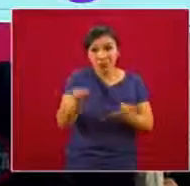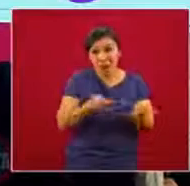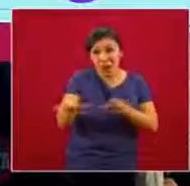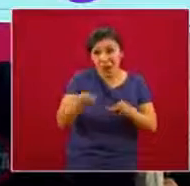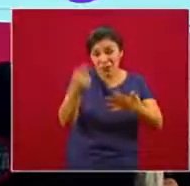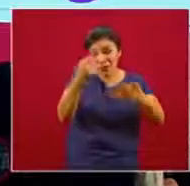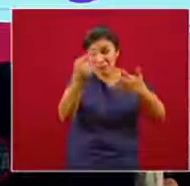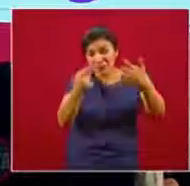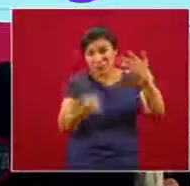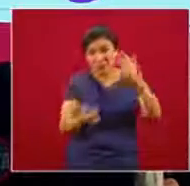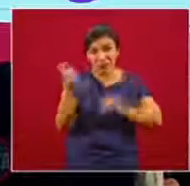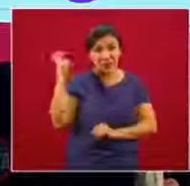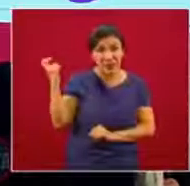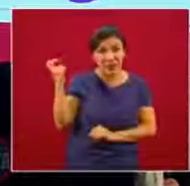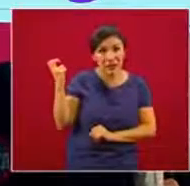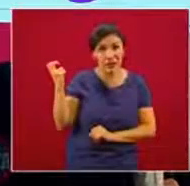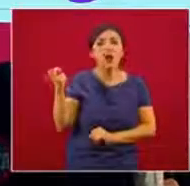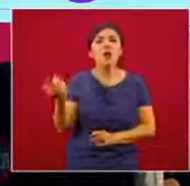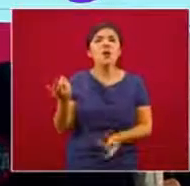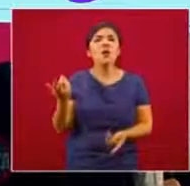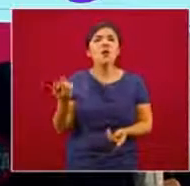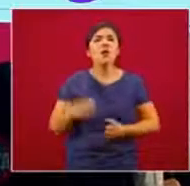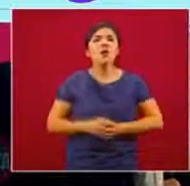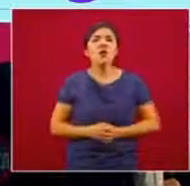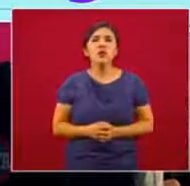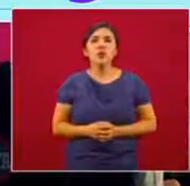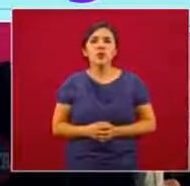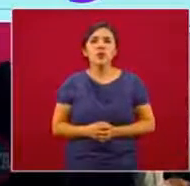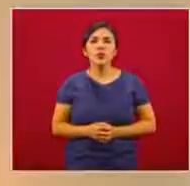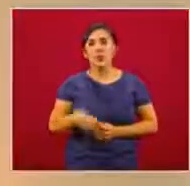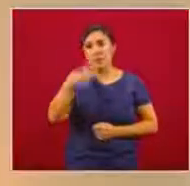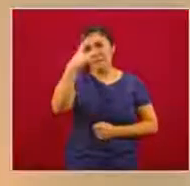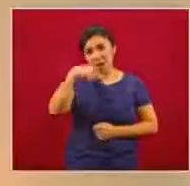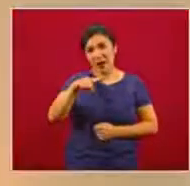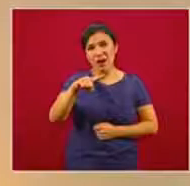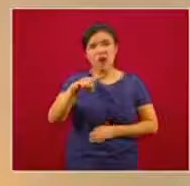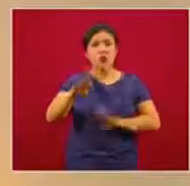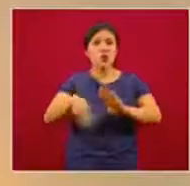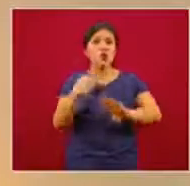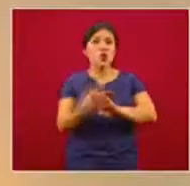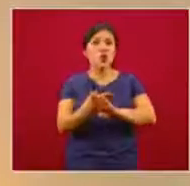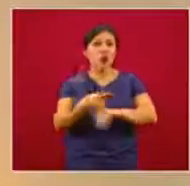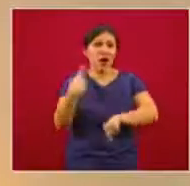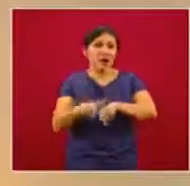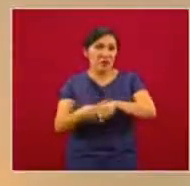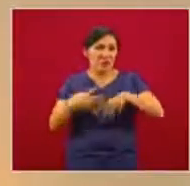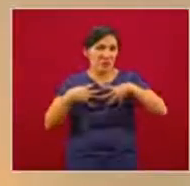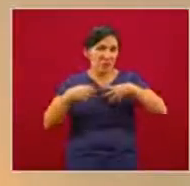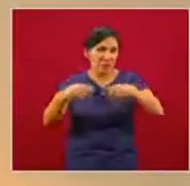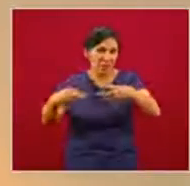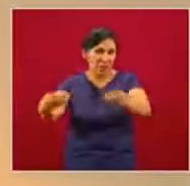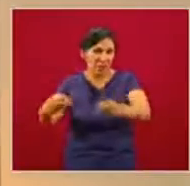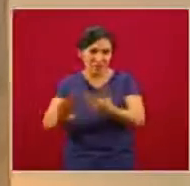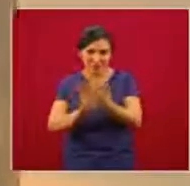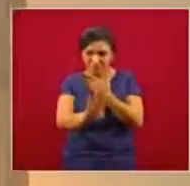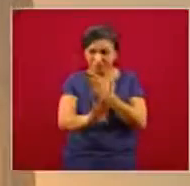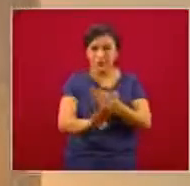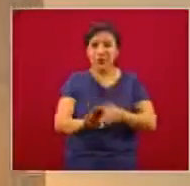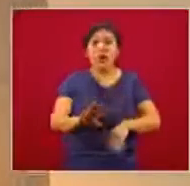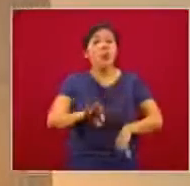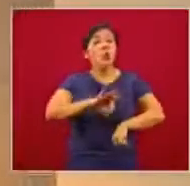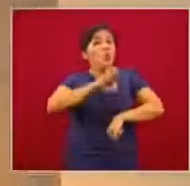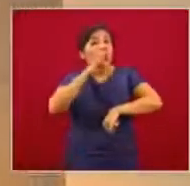want estrategia to stand out that para within all the luchar en contra de strategy, la pandemia, in order to hemos fight puesto al against